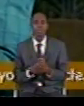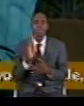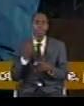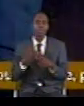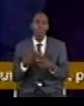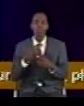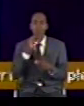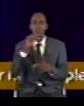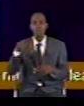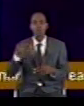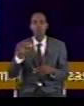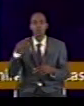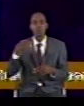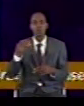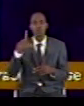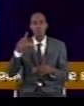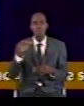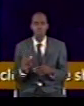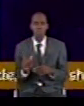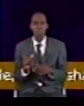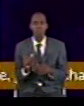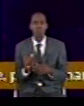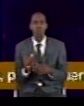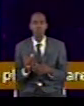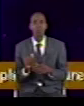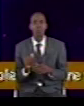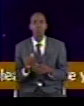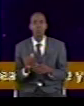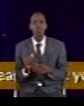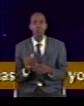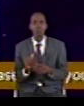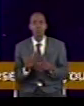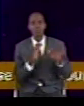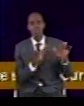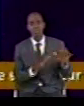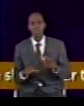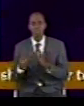Oniziomolayo from Rumukrushi Group, Port Harcourt Region, River State,